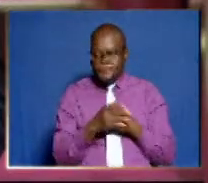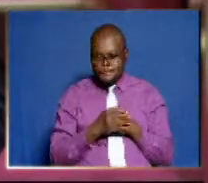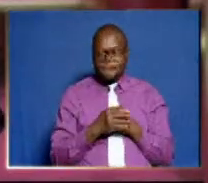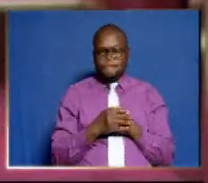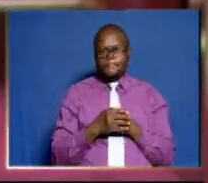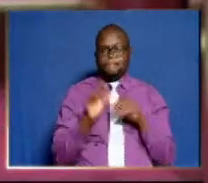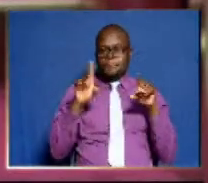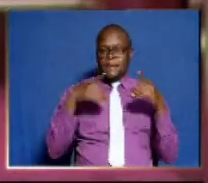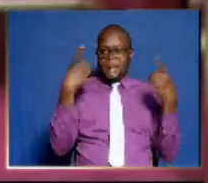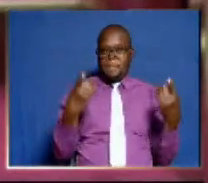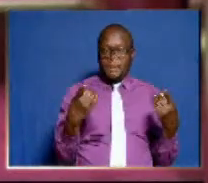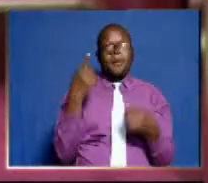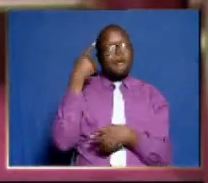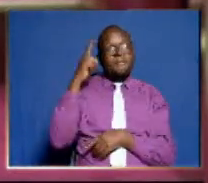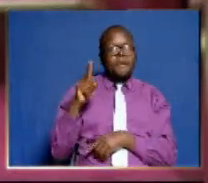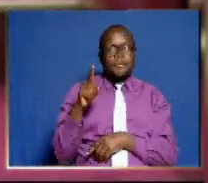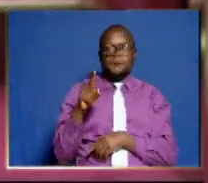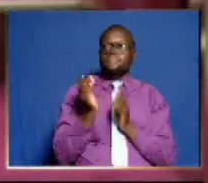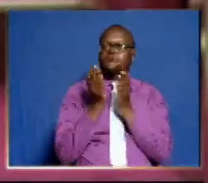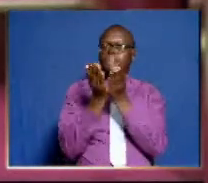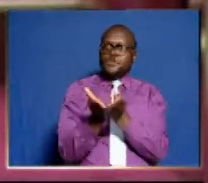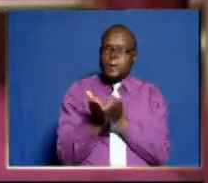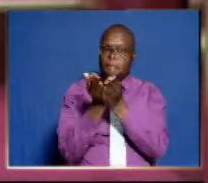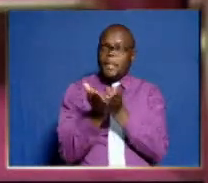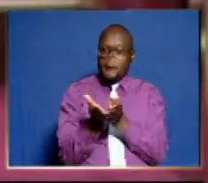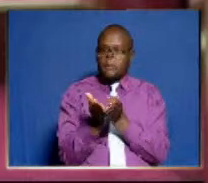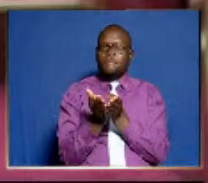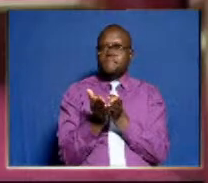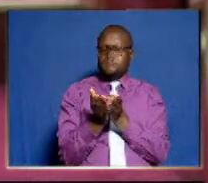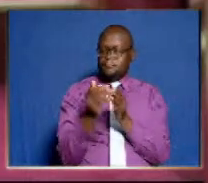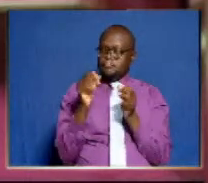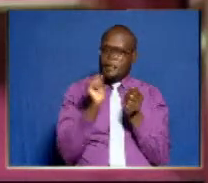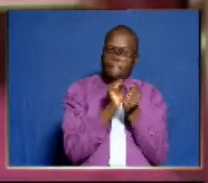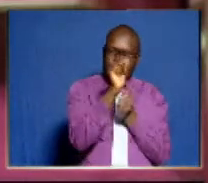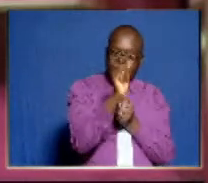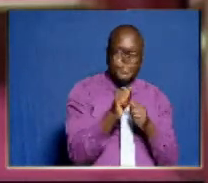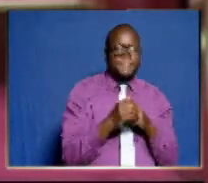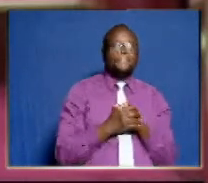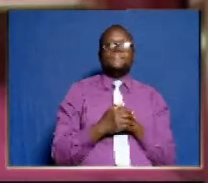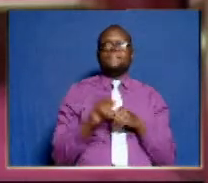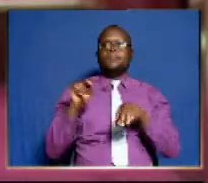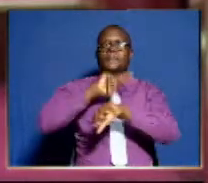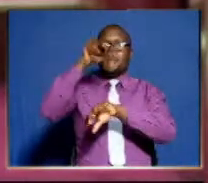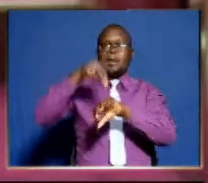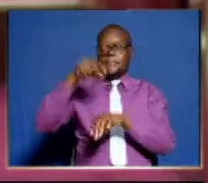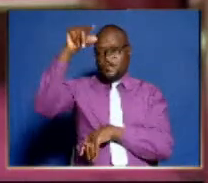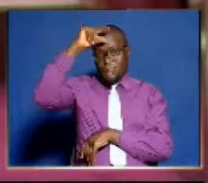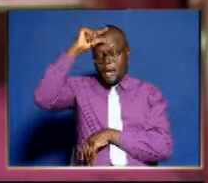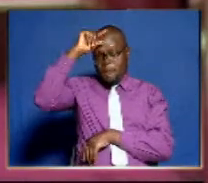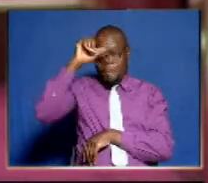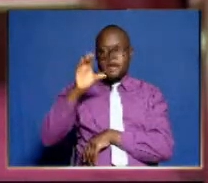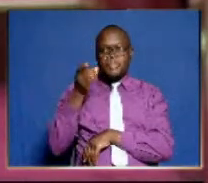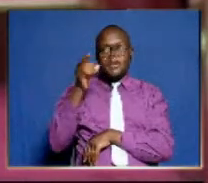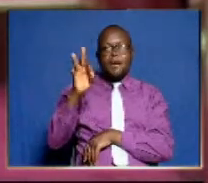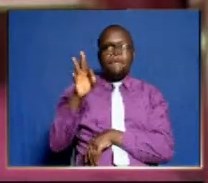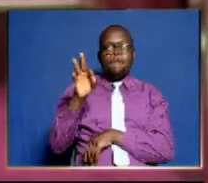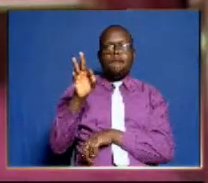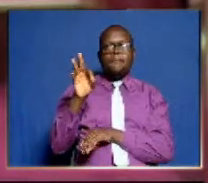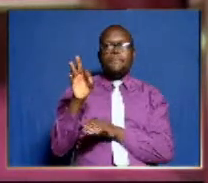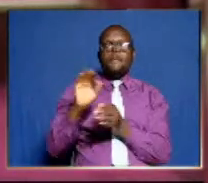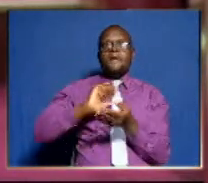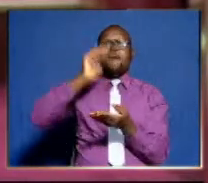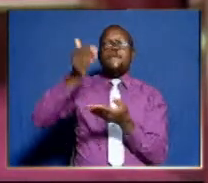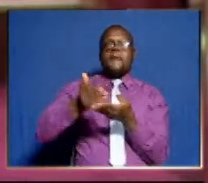State Department for Shipping and Maritime. Number 15, National Government Constituency Development Fund,